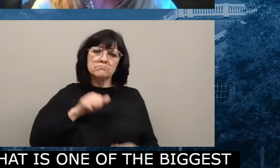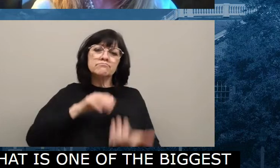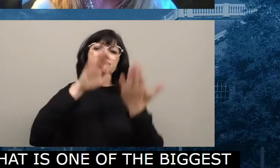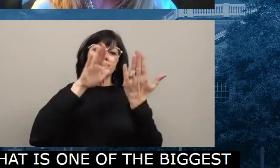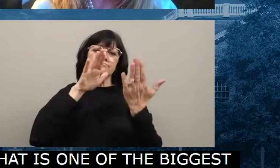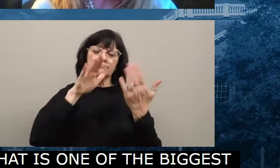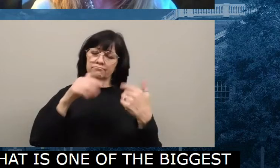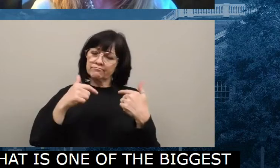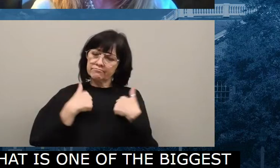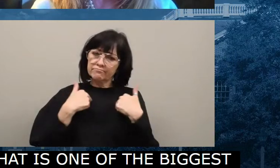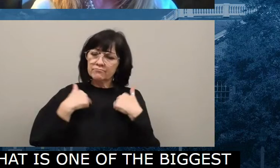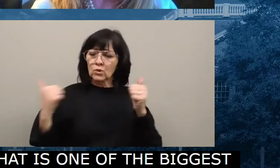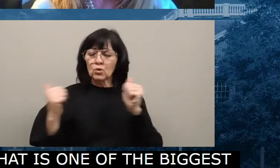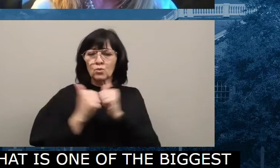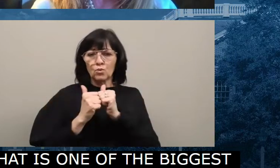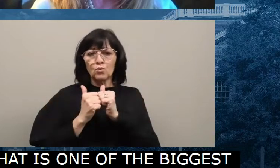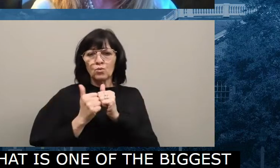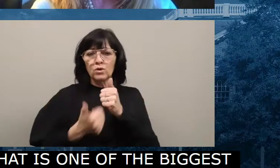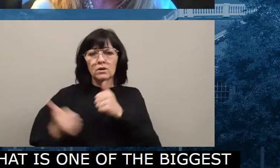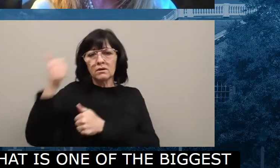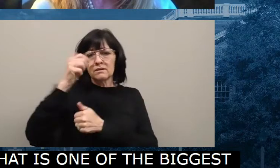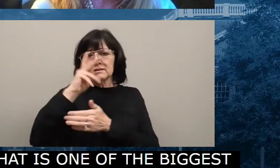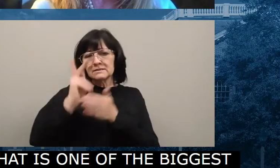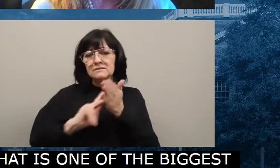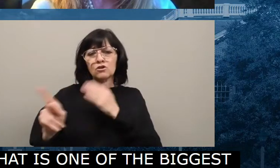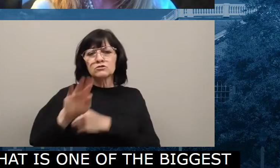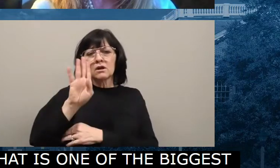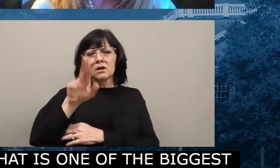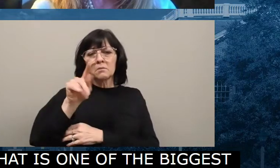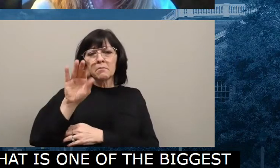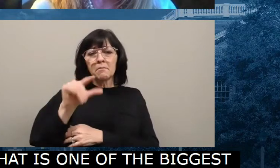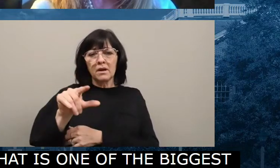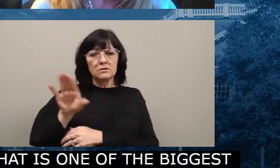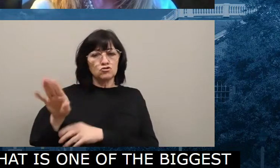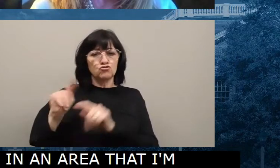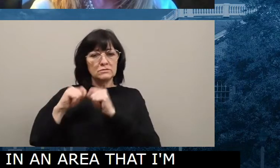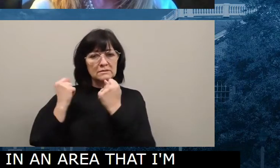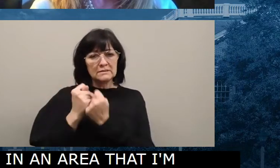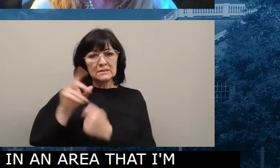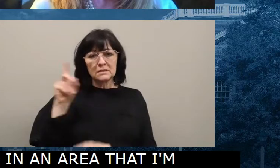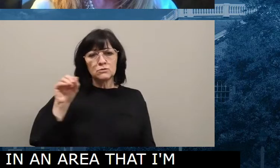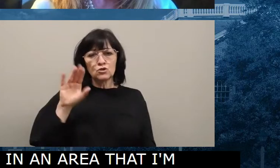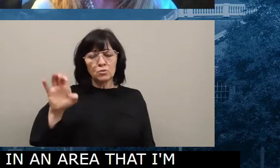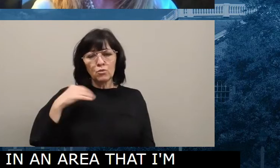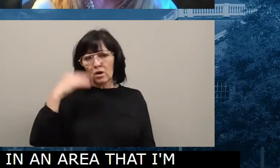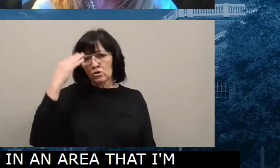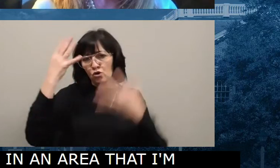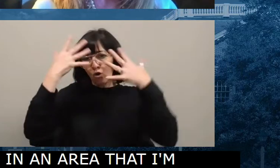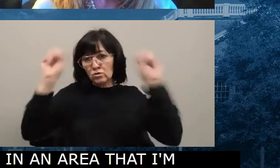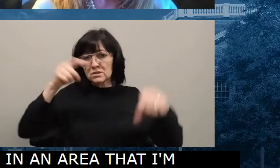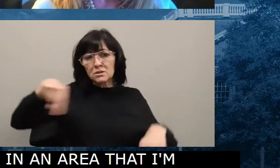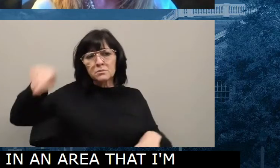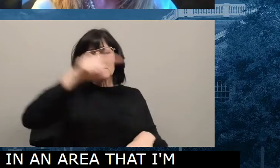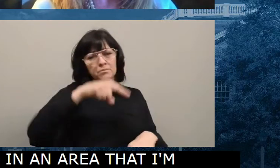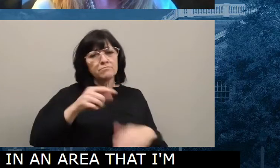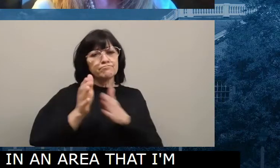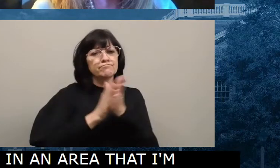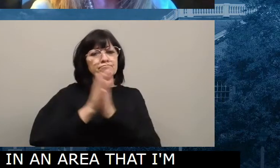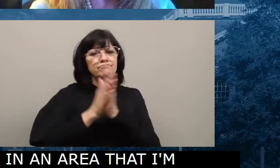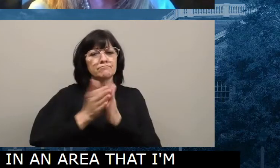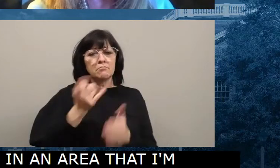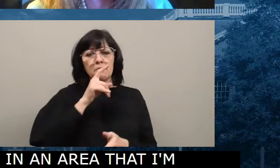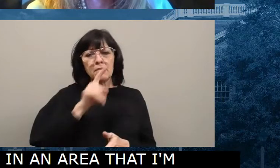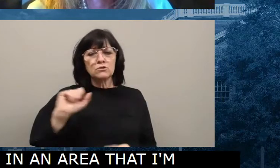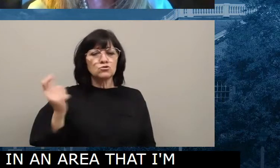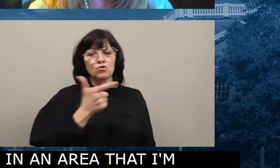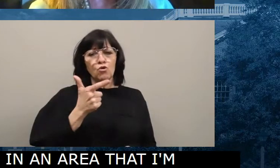the Secretary Bunting, her team at DOE, and I know all the superintendents and their staff in the school districts.